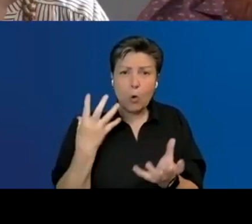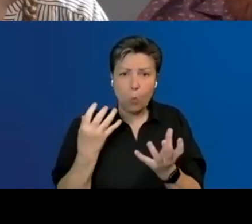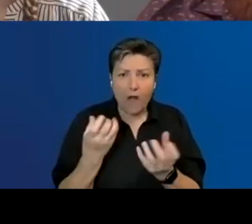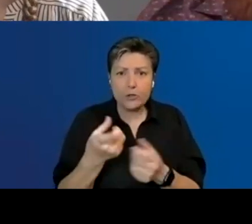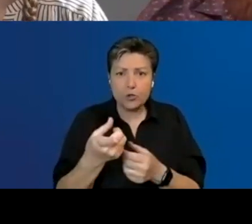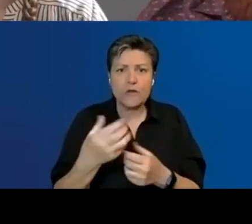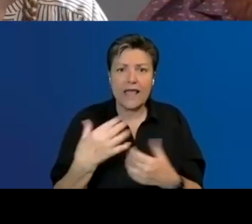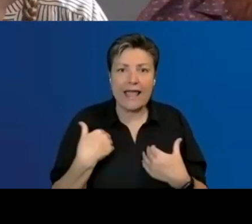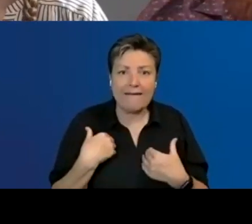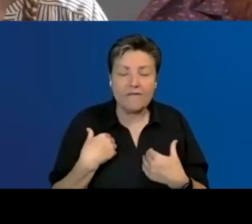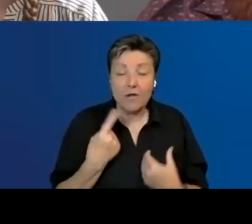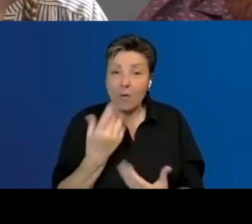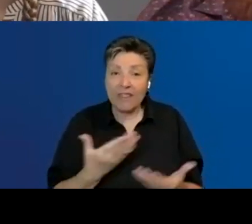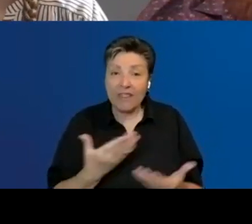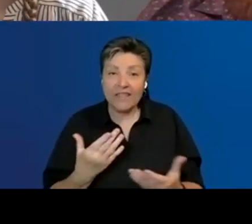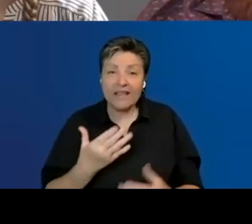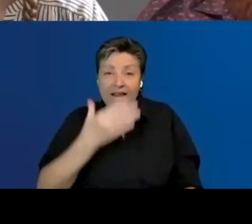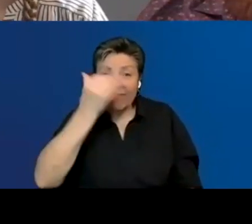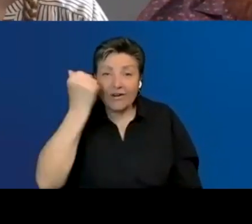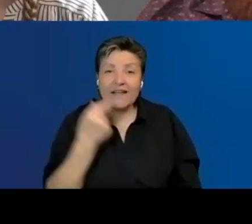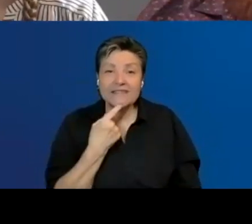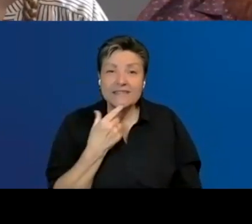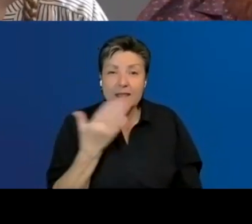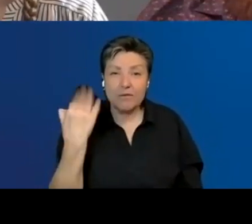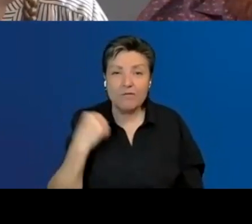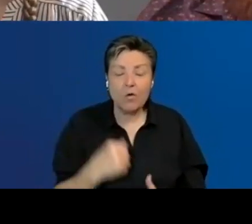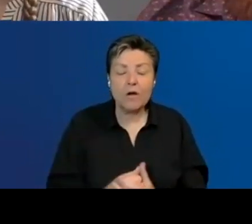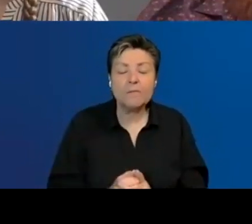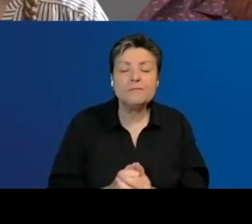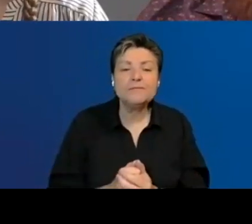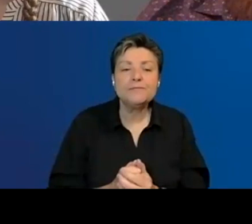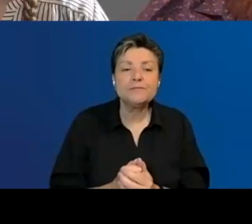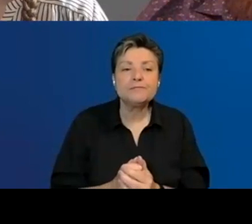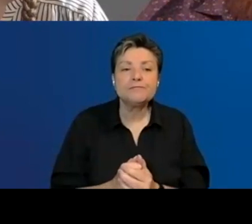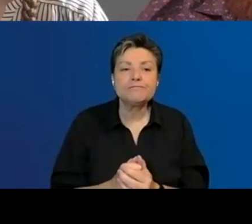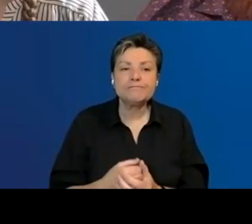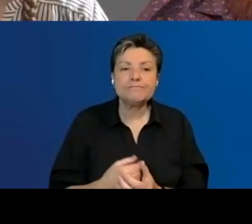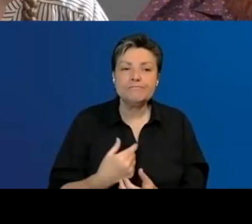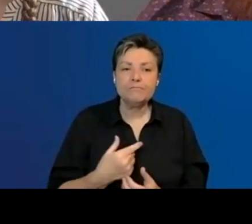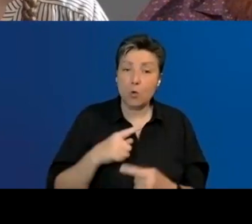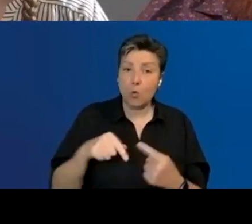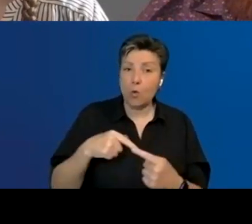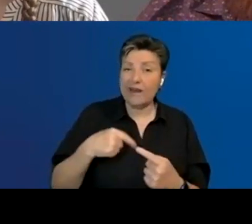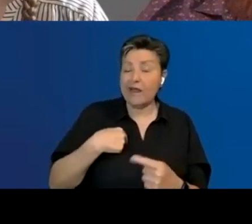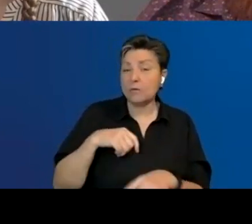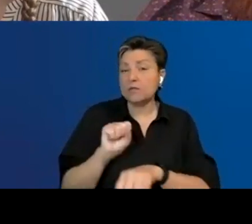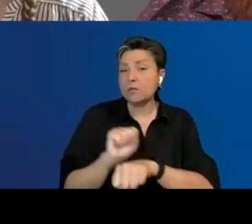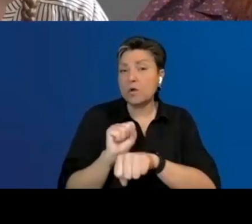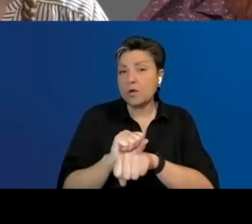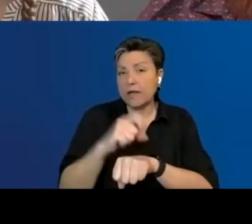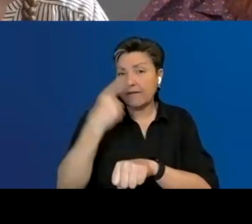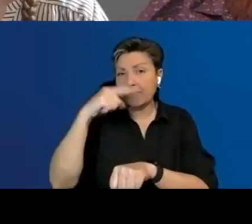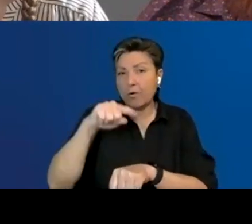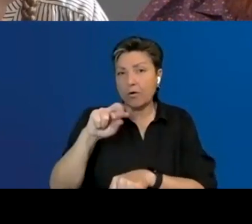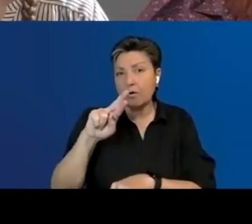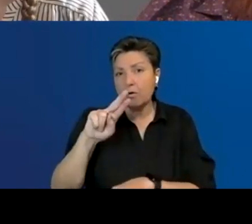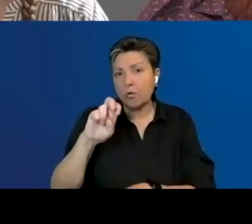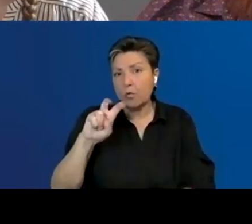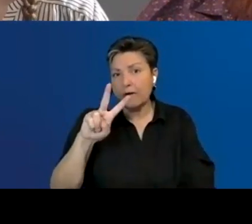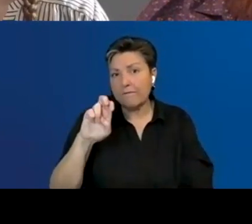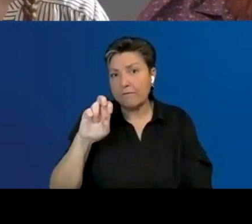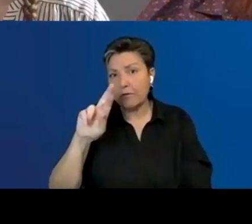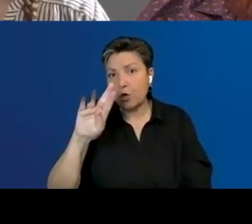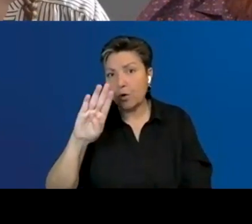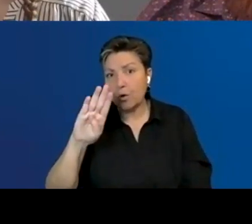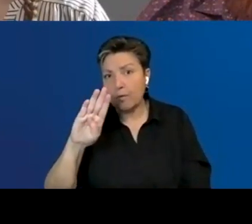thing that I forgot to mention earlier is when I was working for Reverb Effect, I